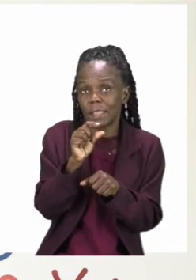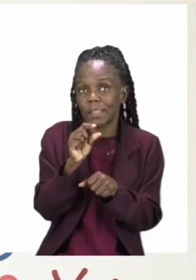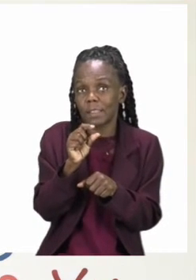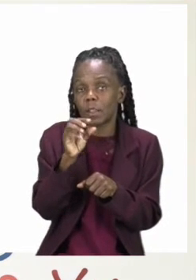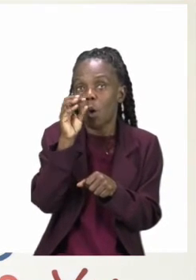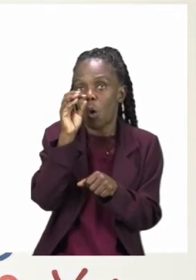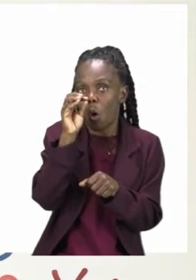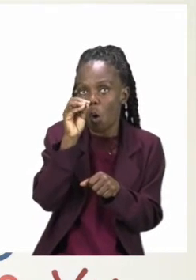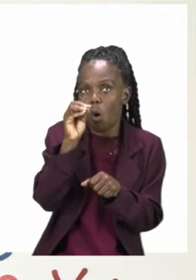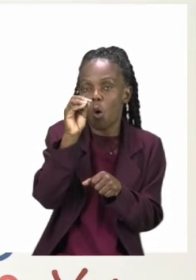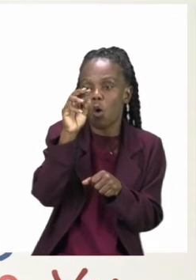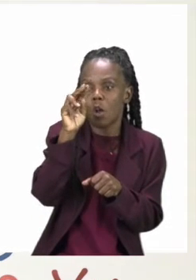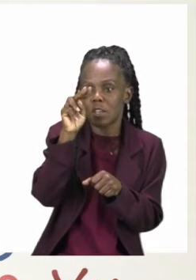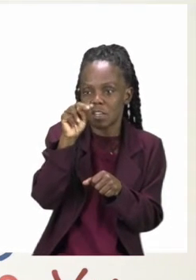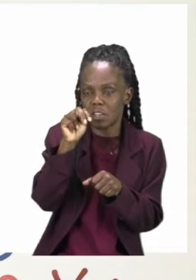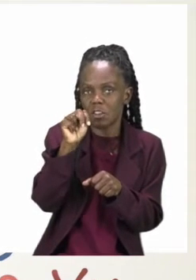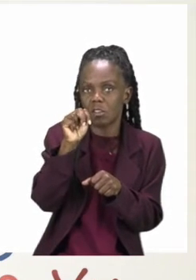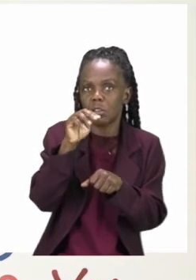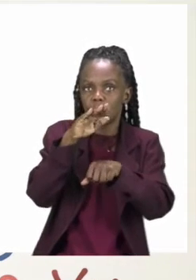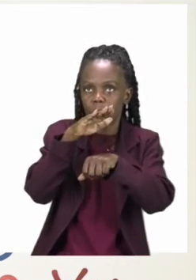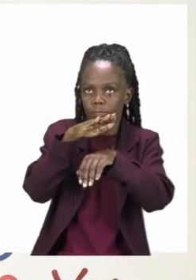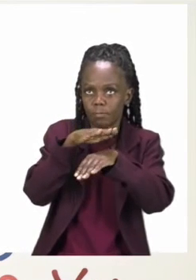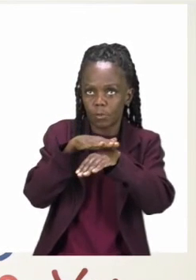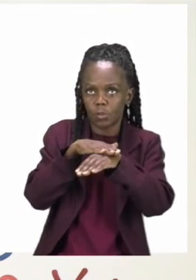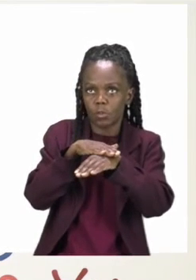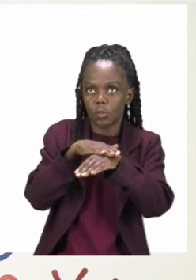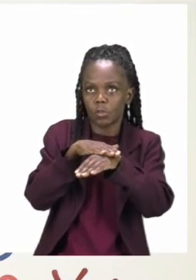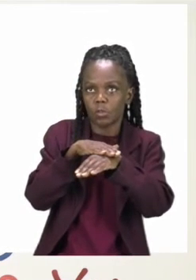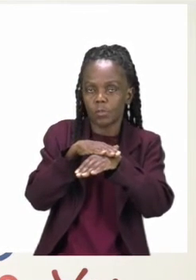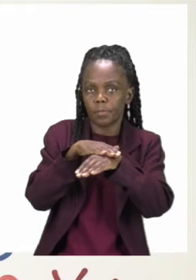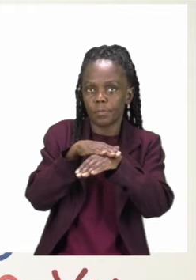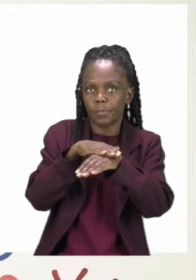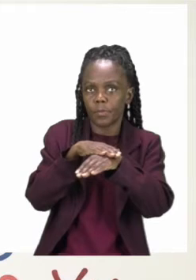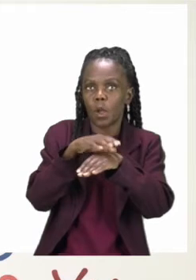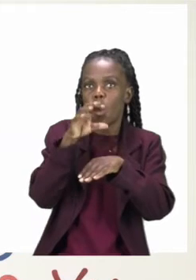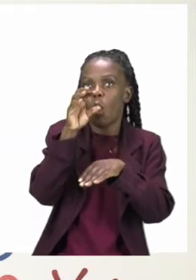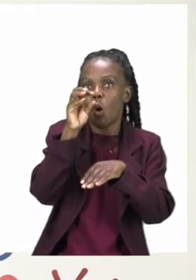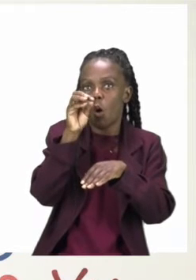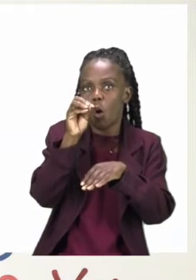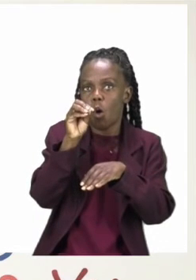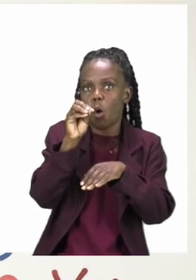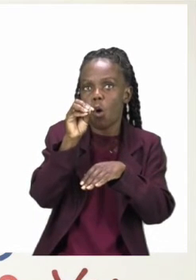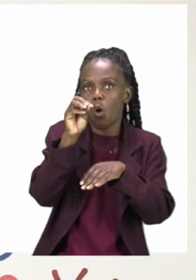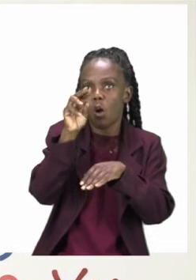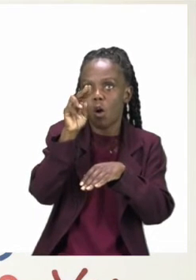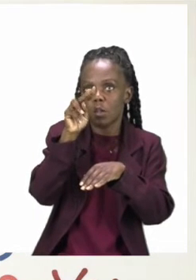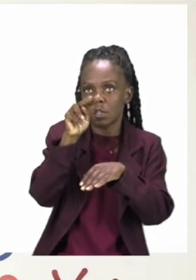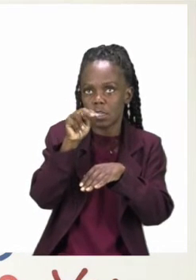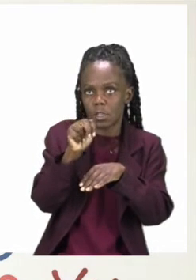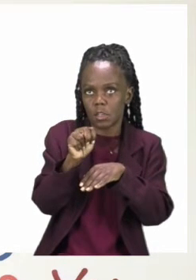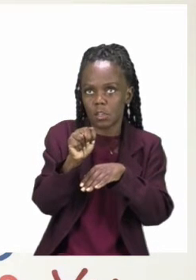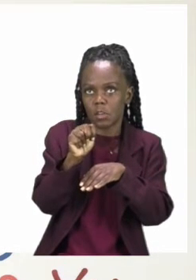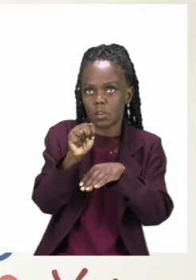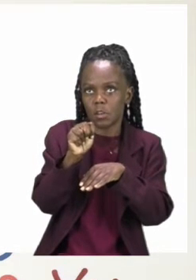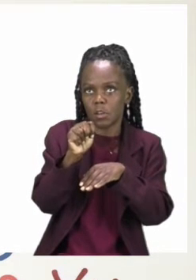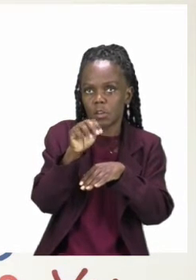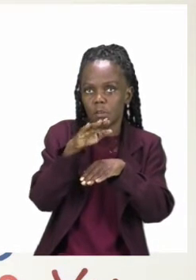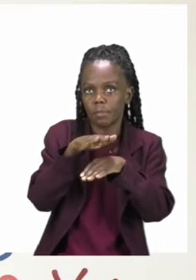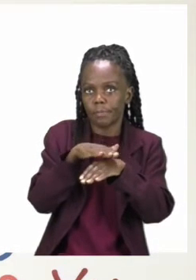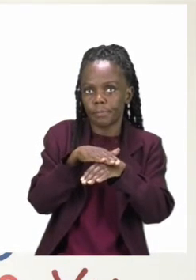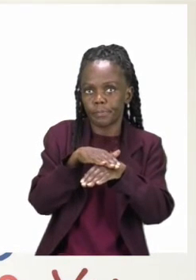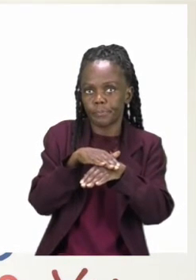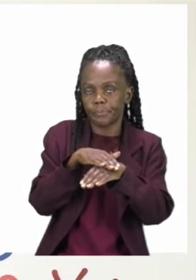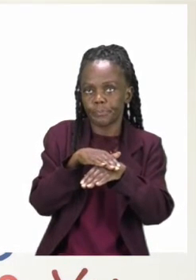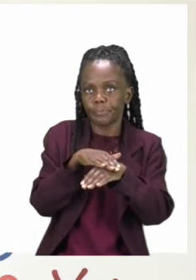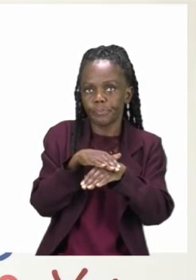On. on. Now you're